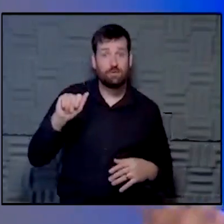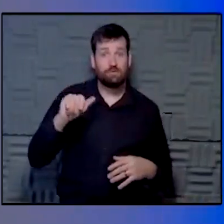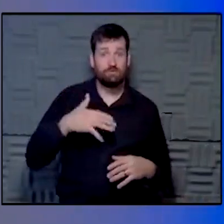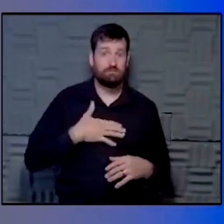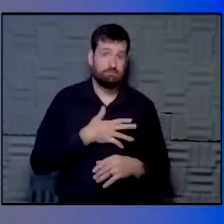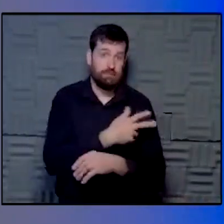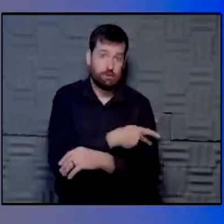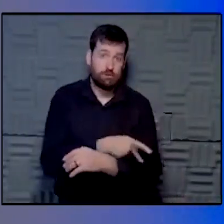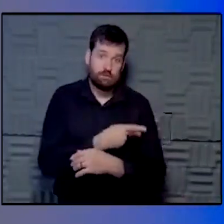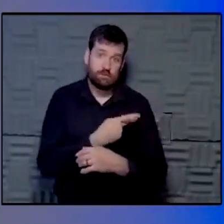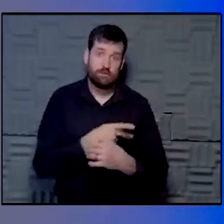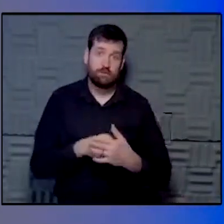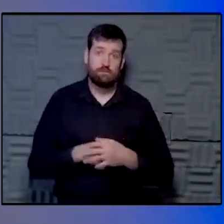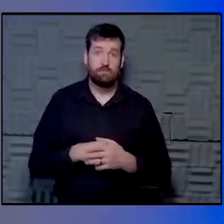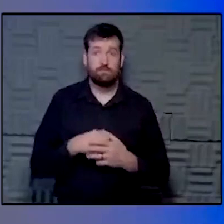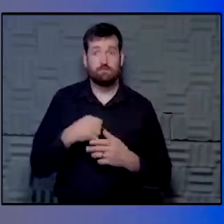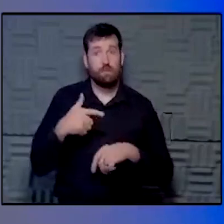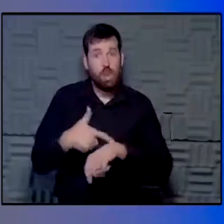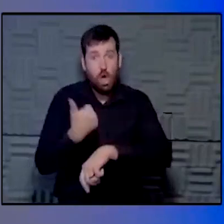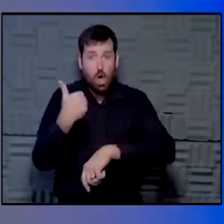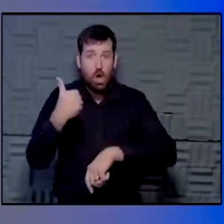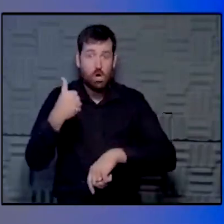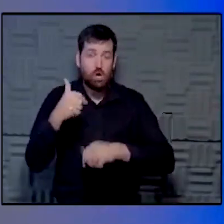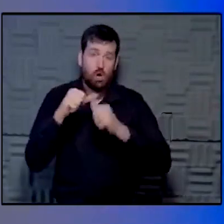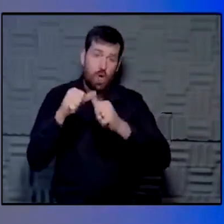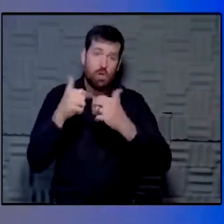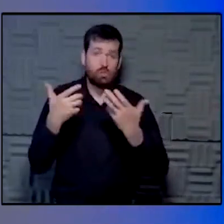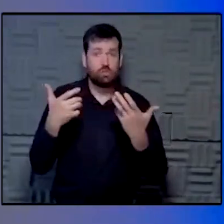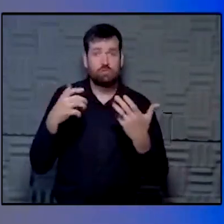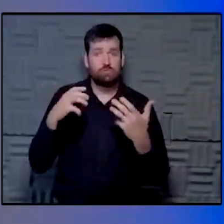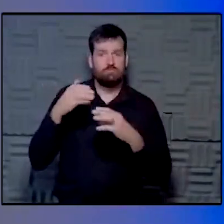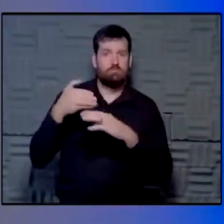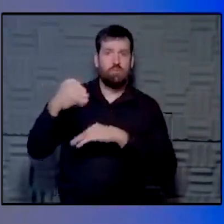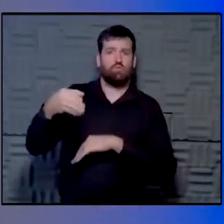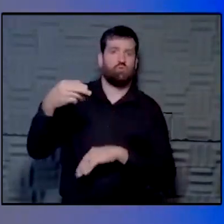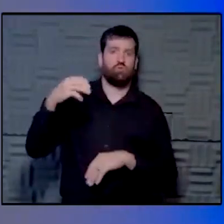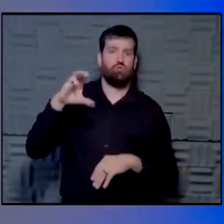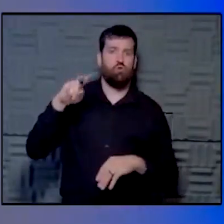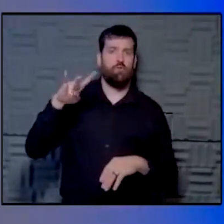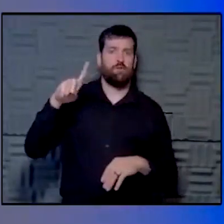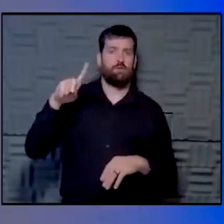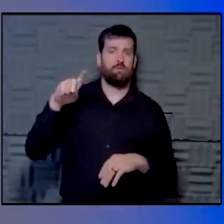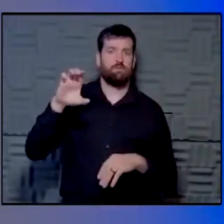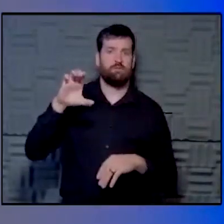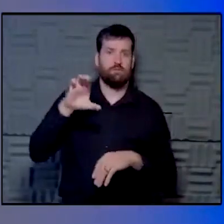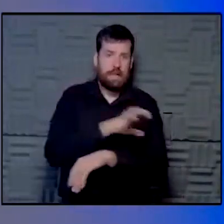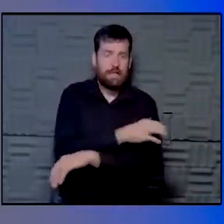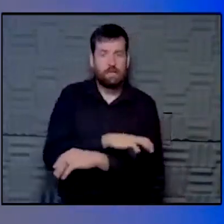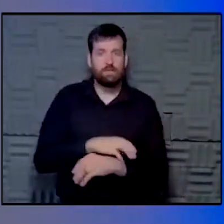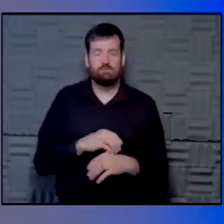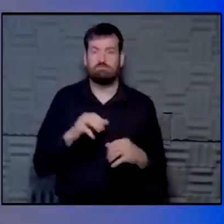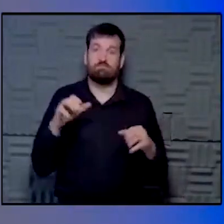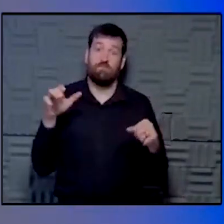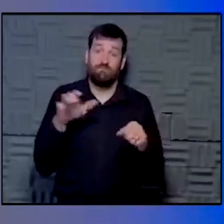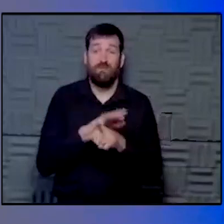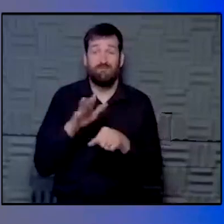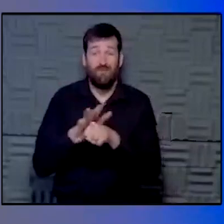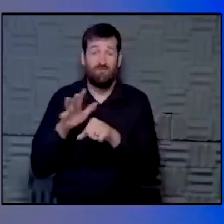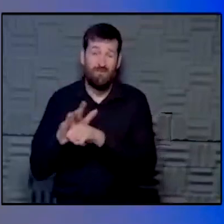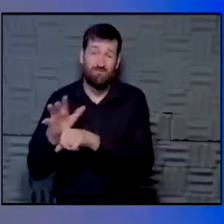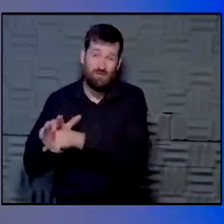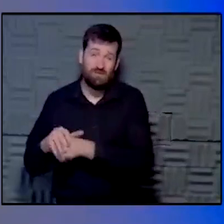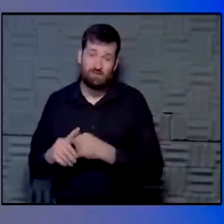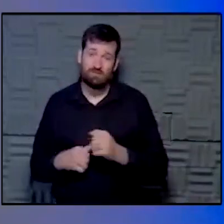patients and our lawn hauler COVID clinic or post-COVID clinic. It's filling up. And